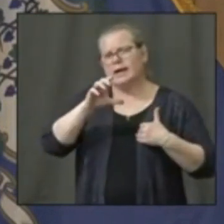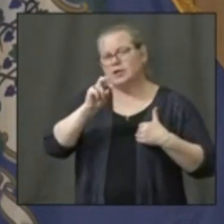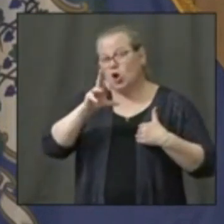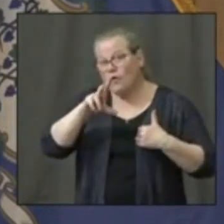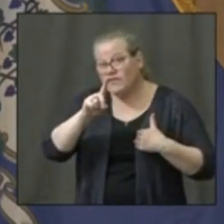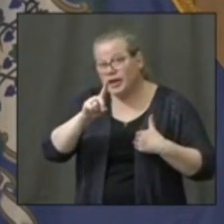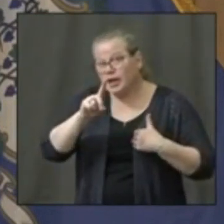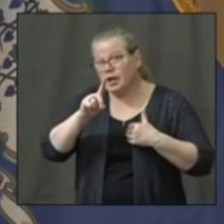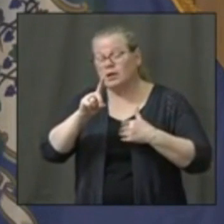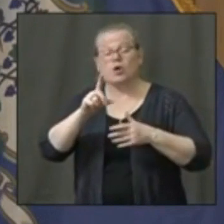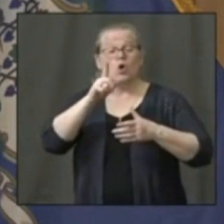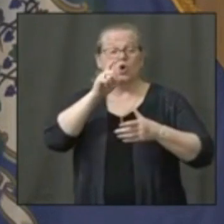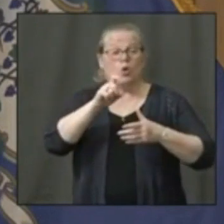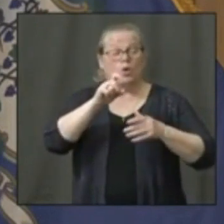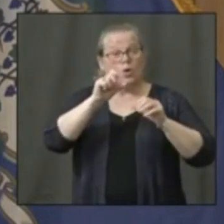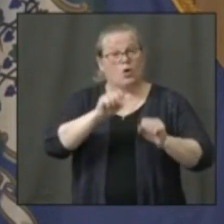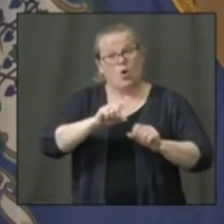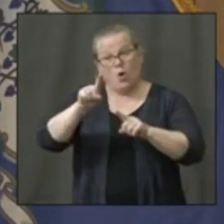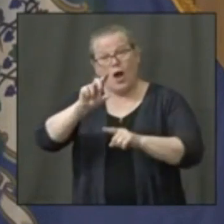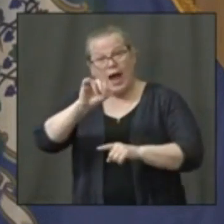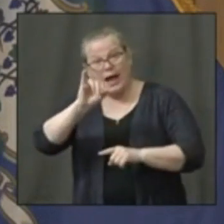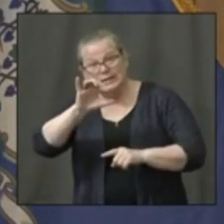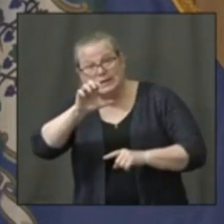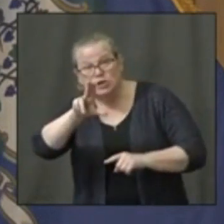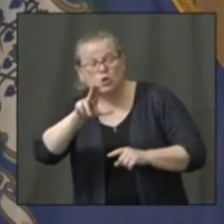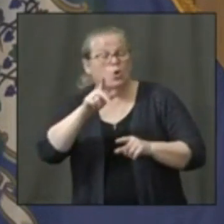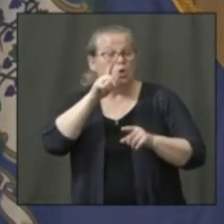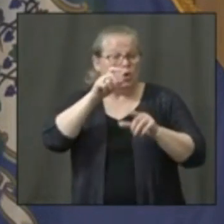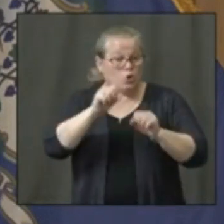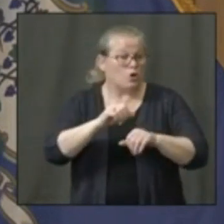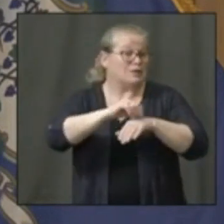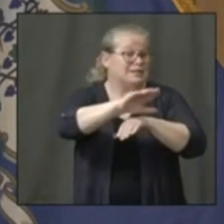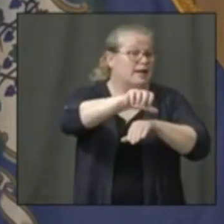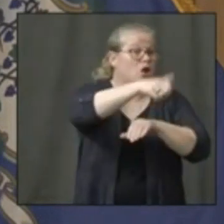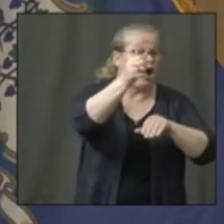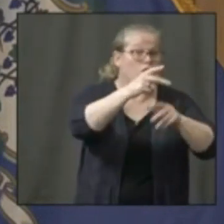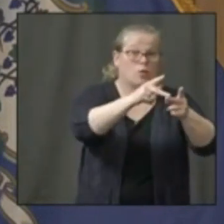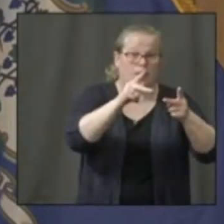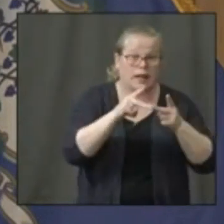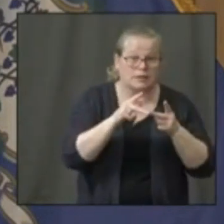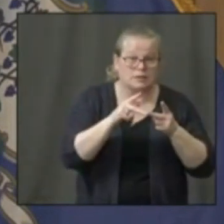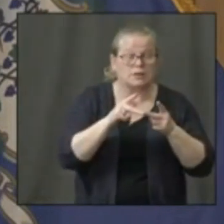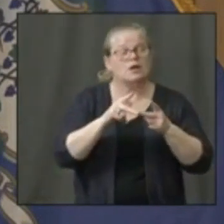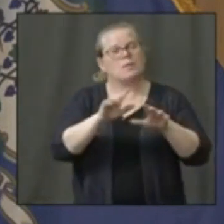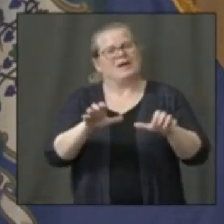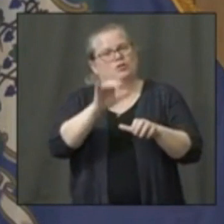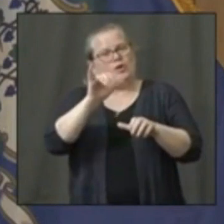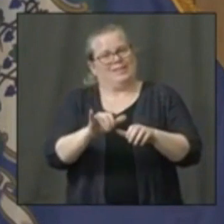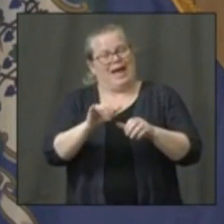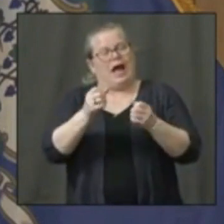can we send to intermediate care or another facility? By doing that, we're opening up